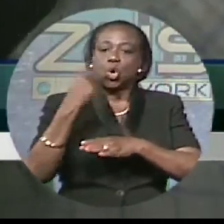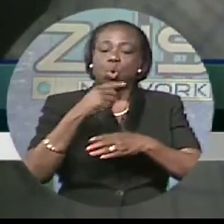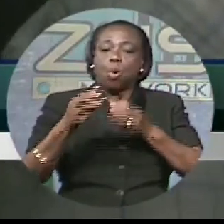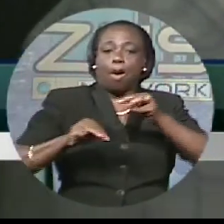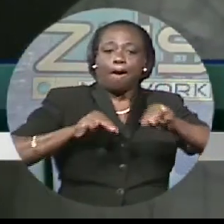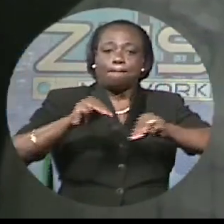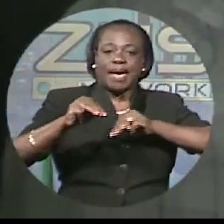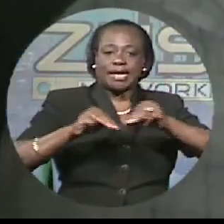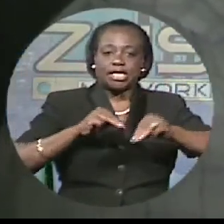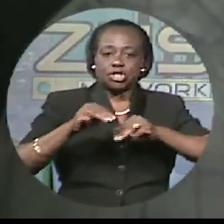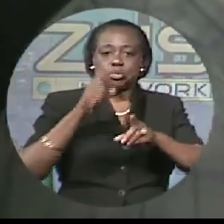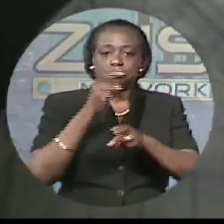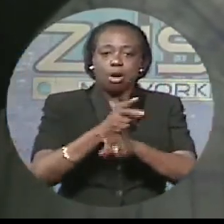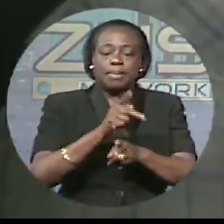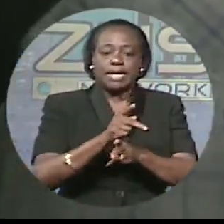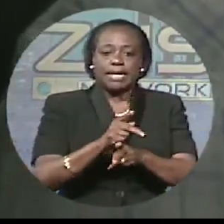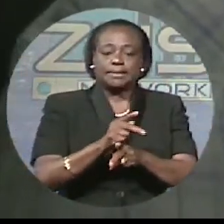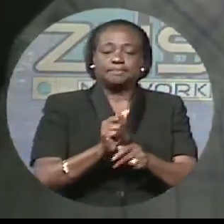me put it that way.